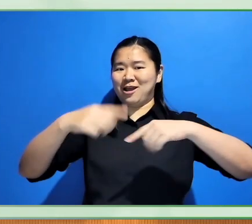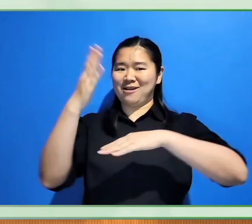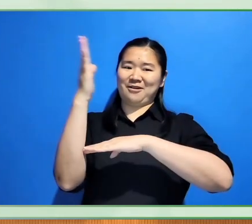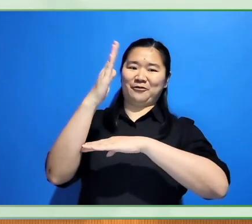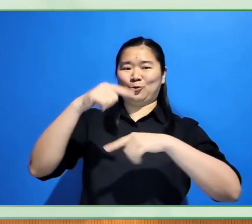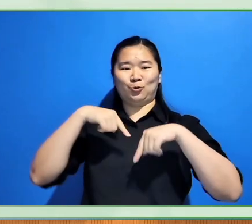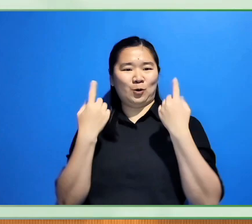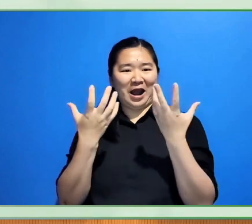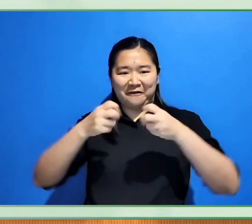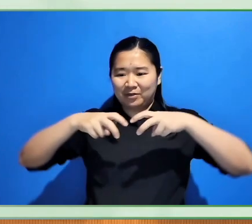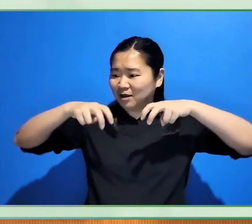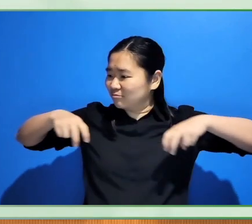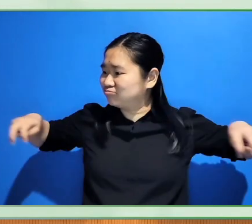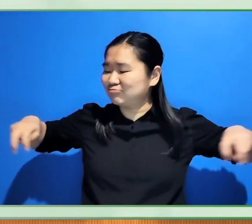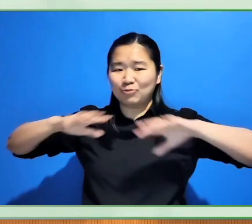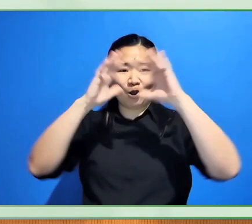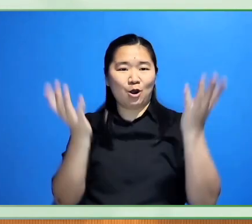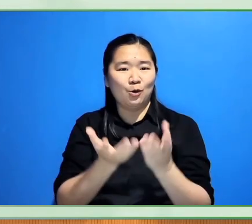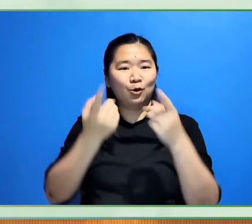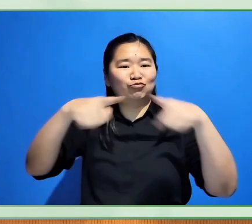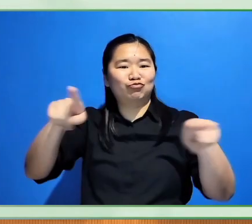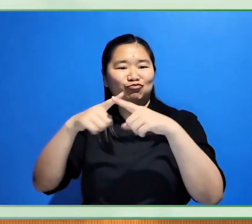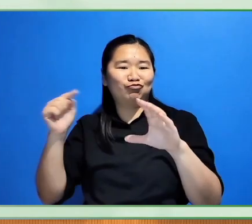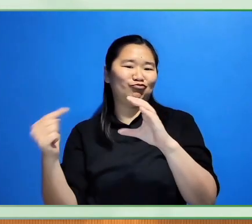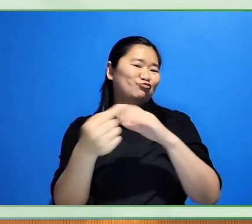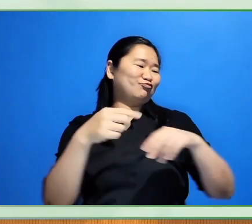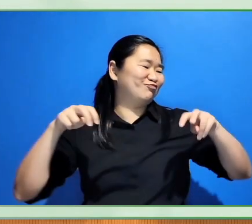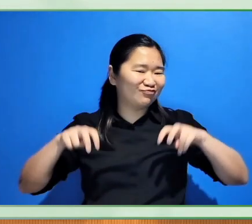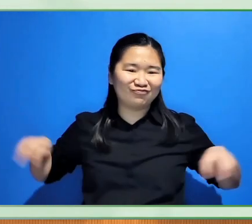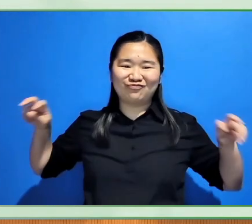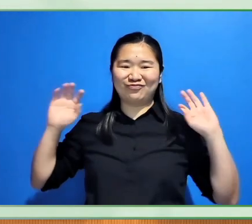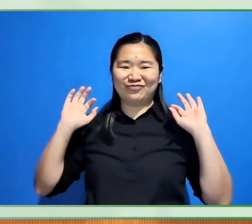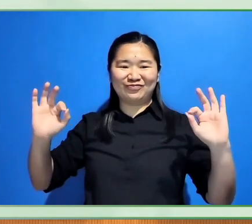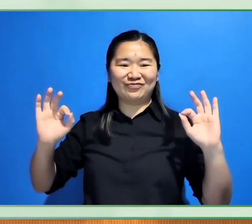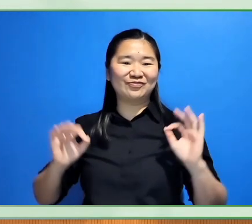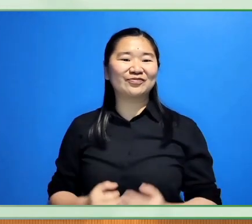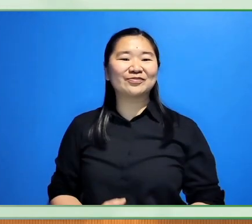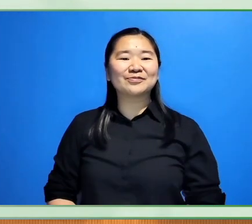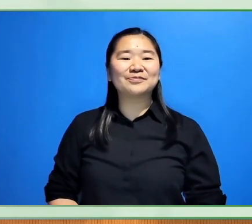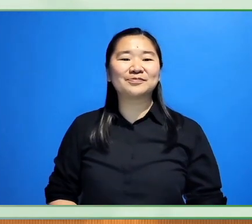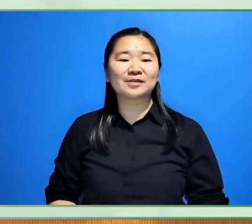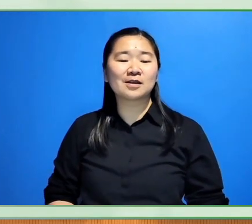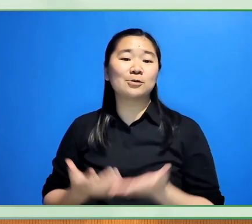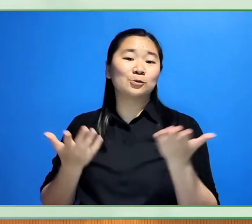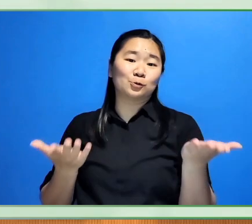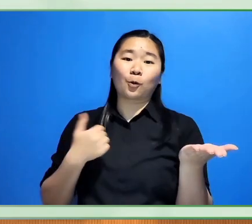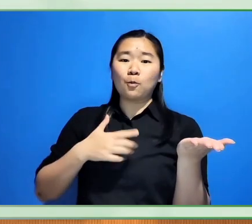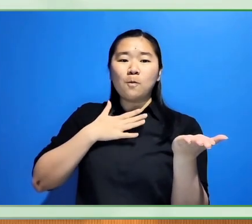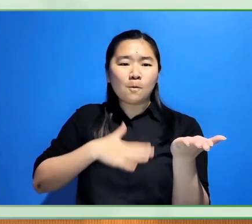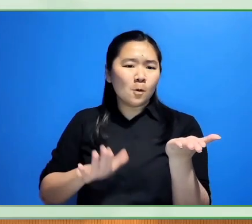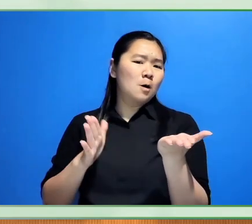And of course, for an organization like GATO, we are a platform, a global platform of non-for-profit